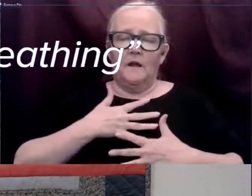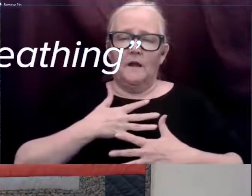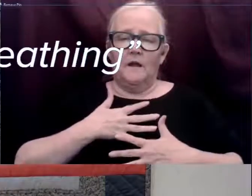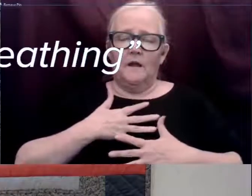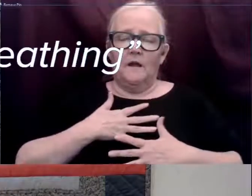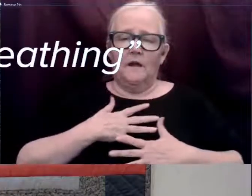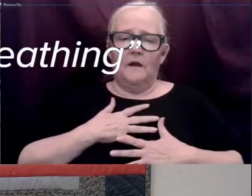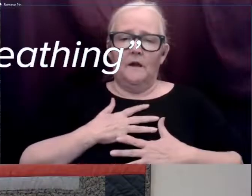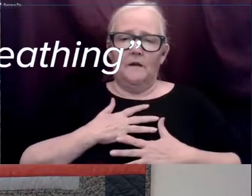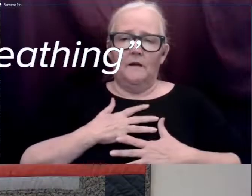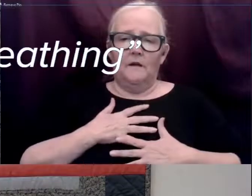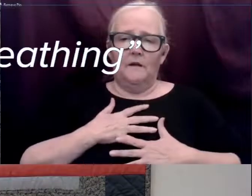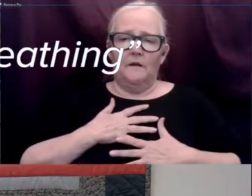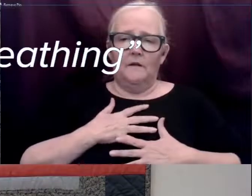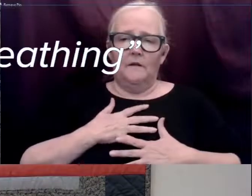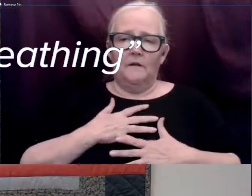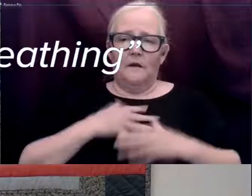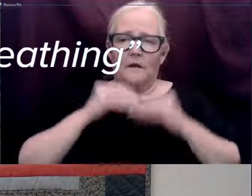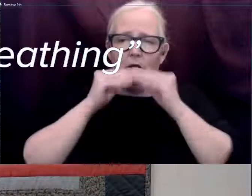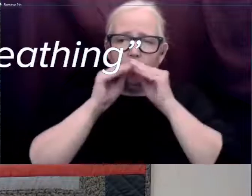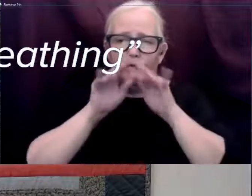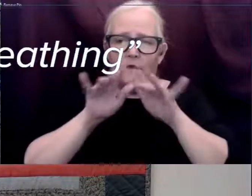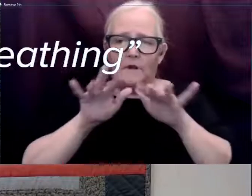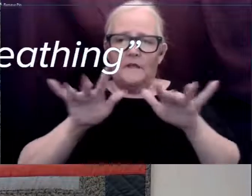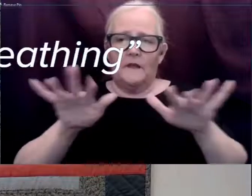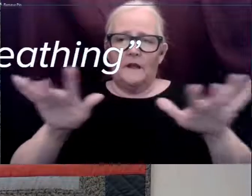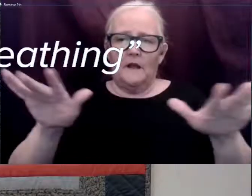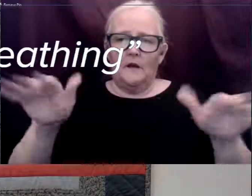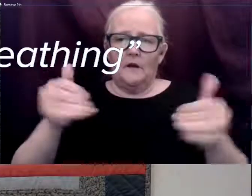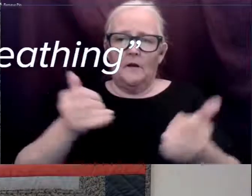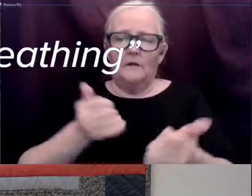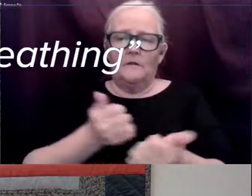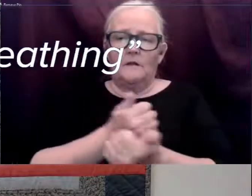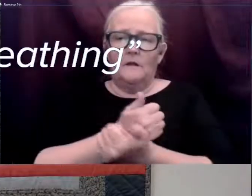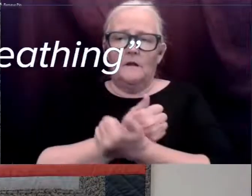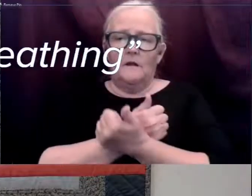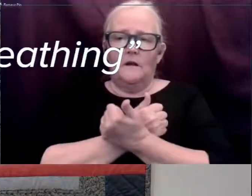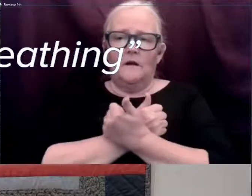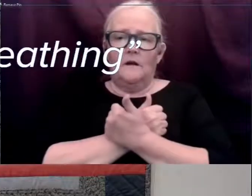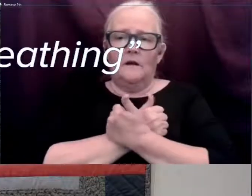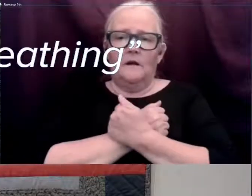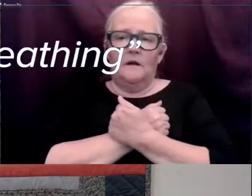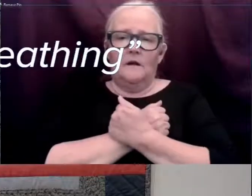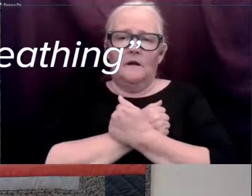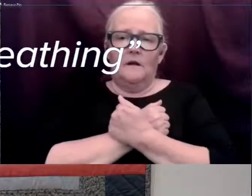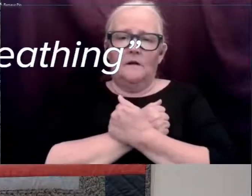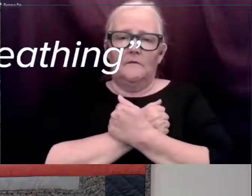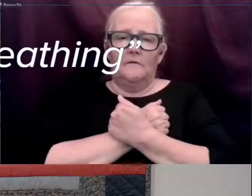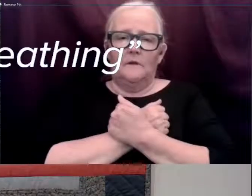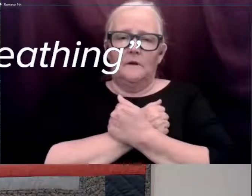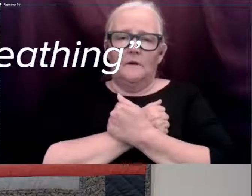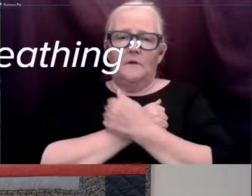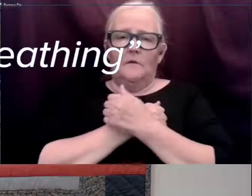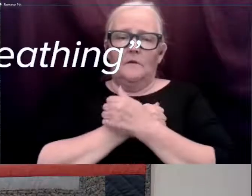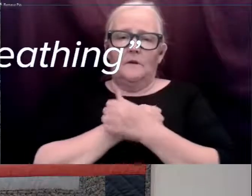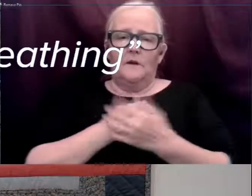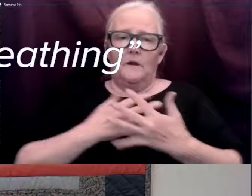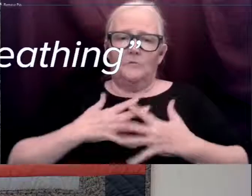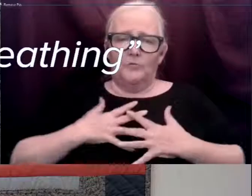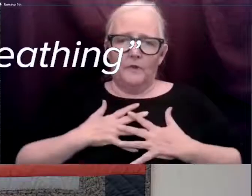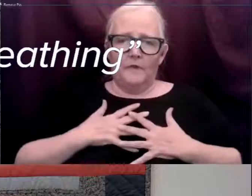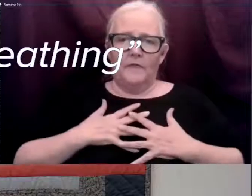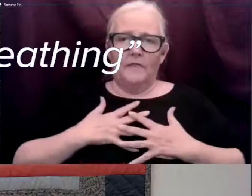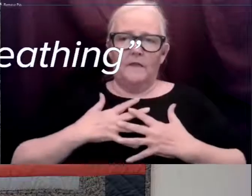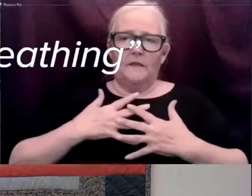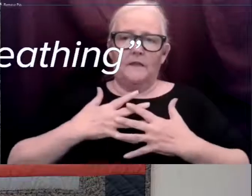out, I breathe out love. When I breathe